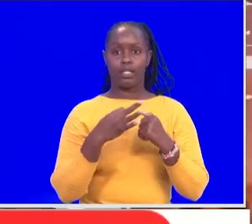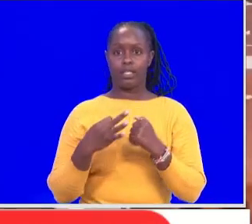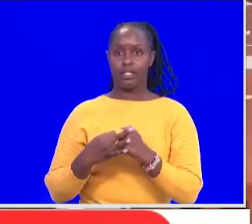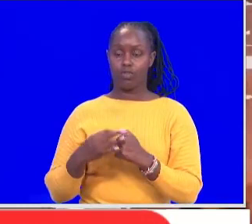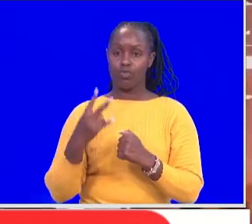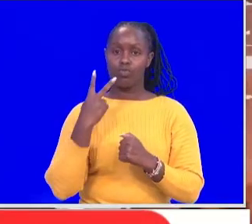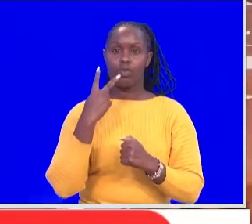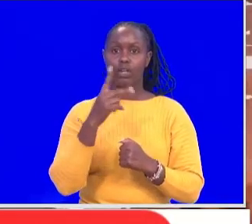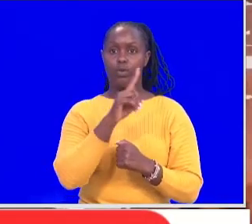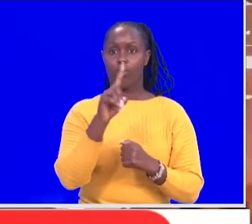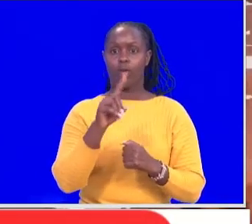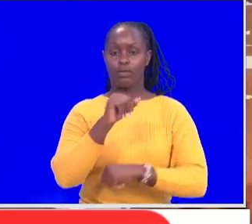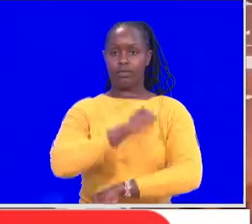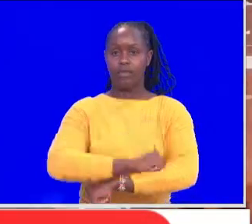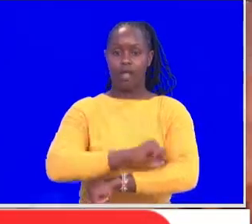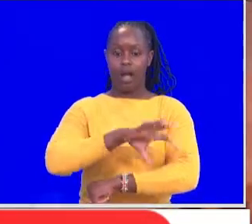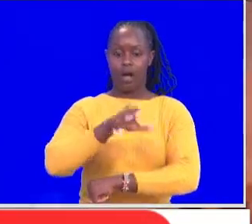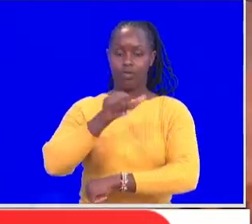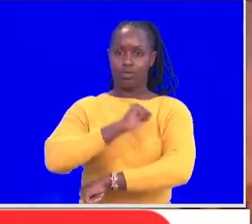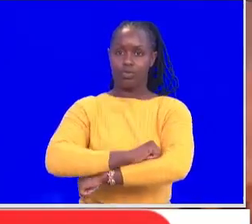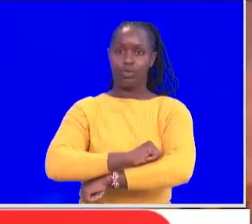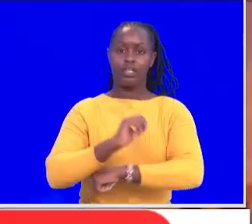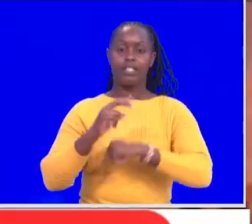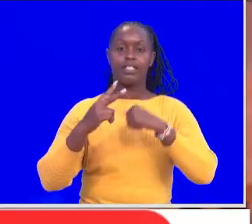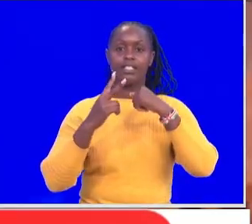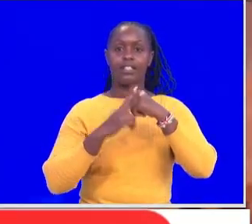288,201 in county schools, and